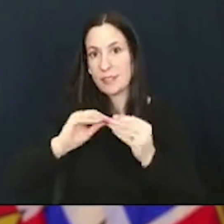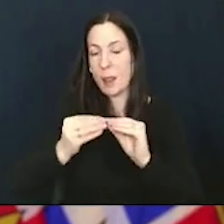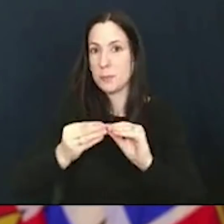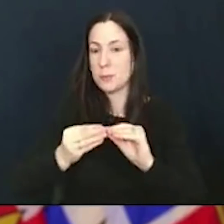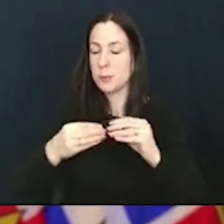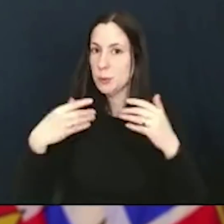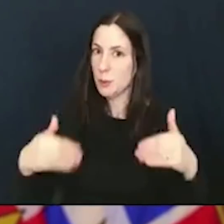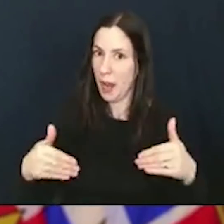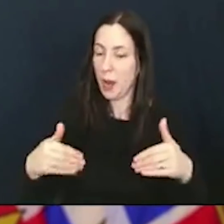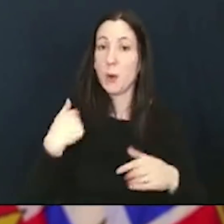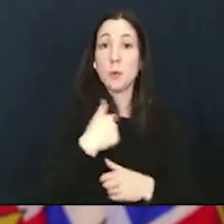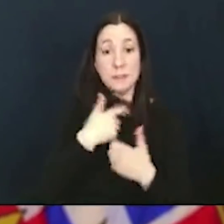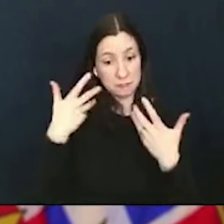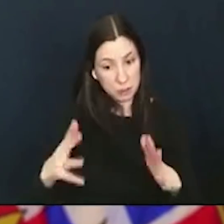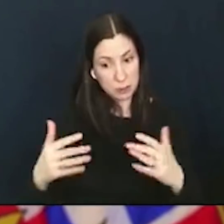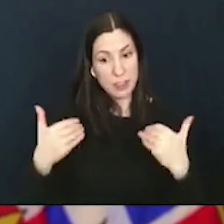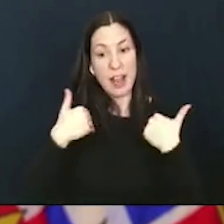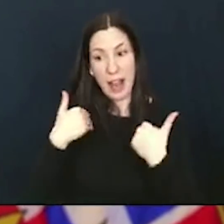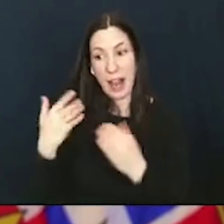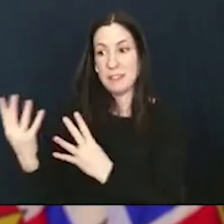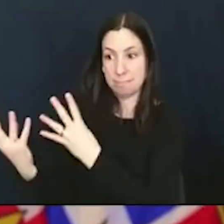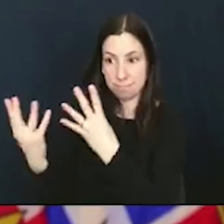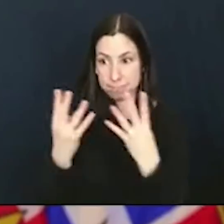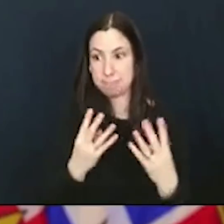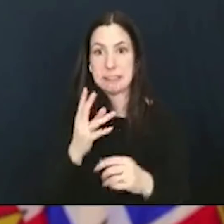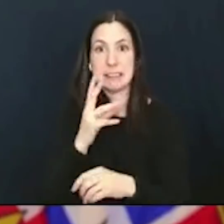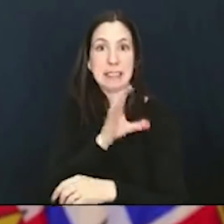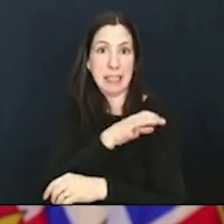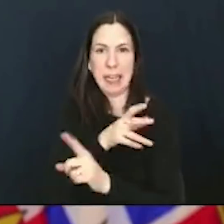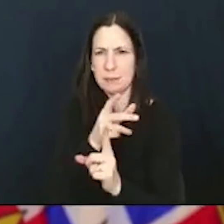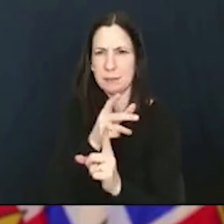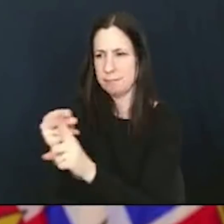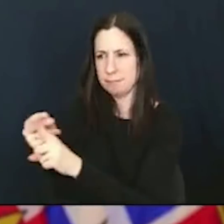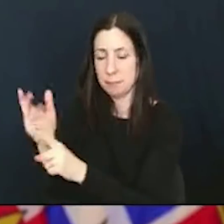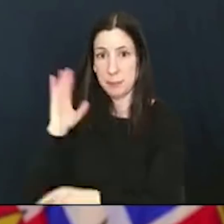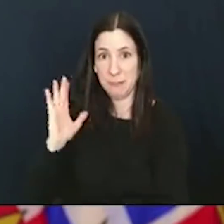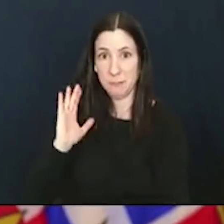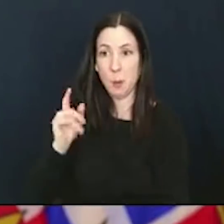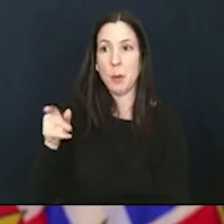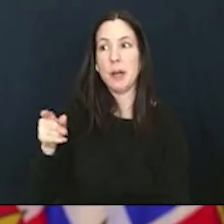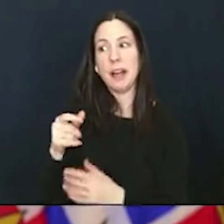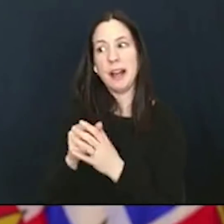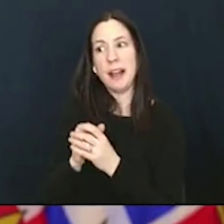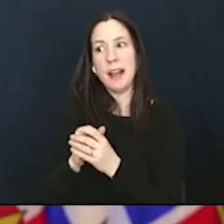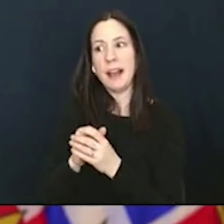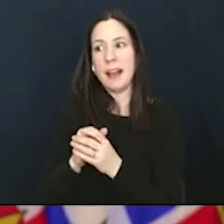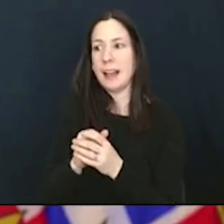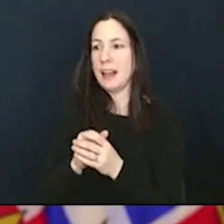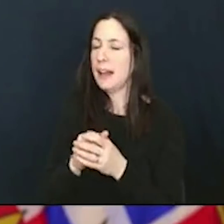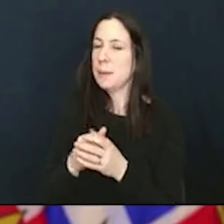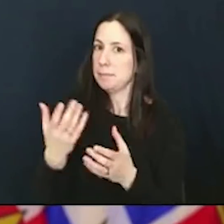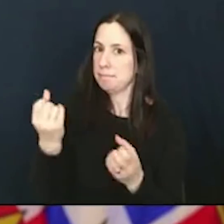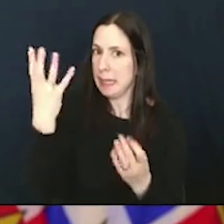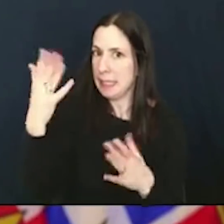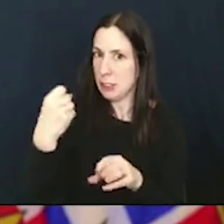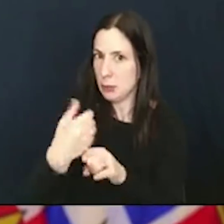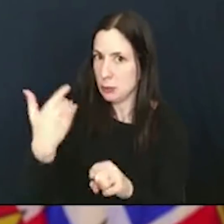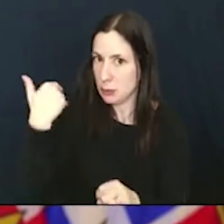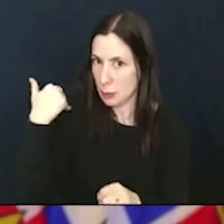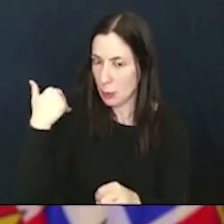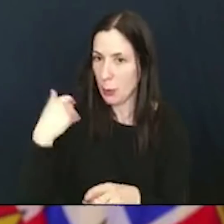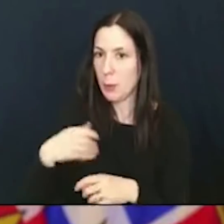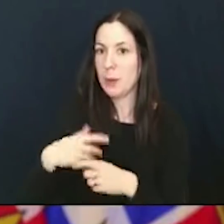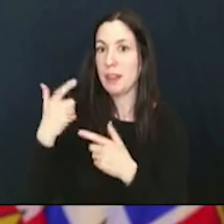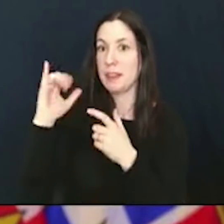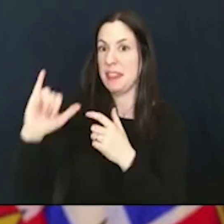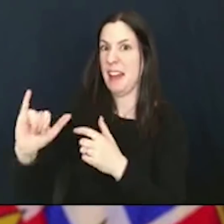and this is going to be a big scale, at a scale that we've not done in many, many years. And it